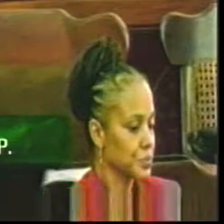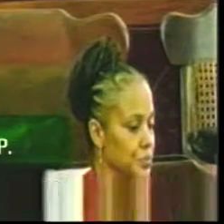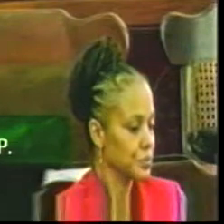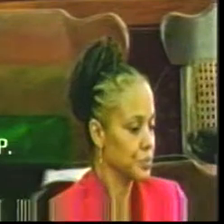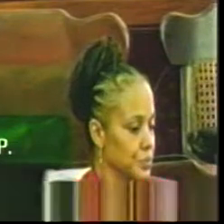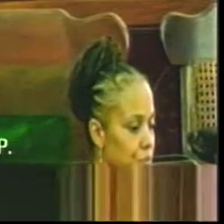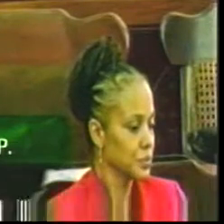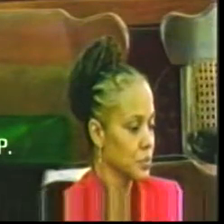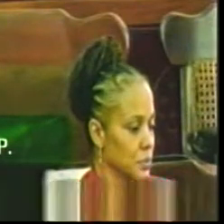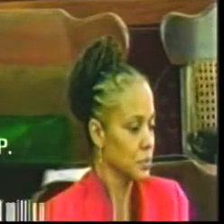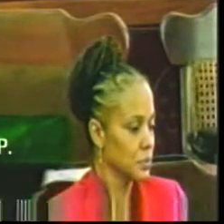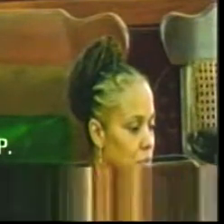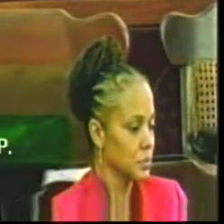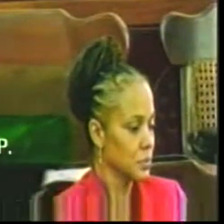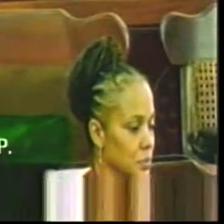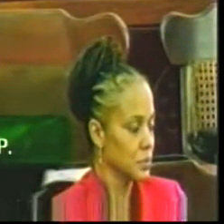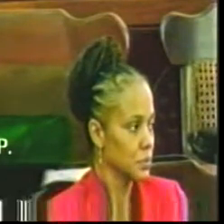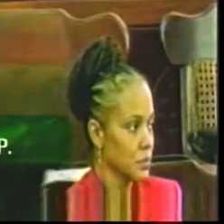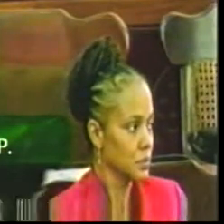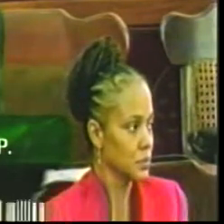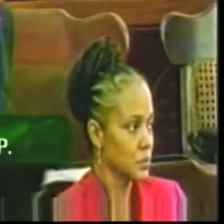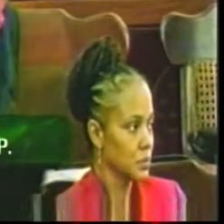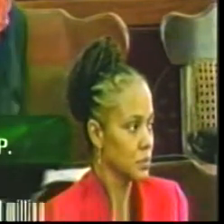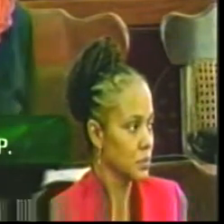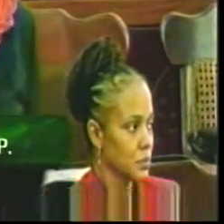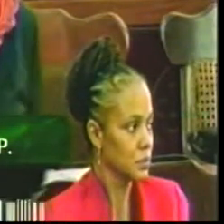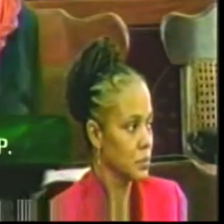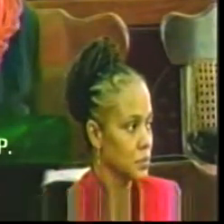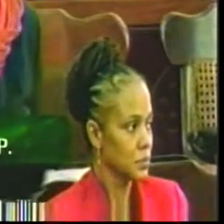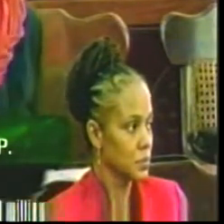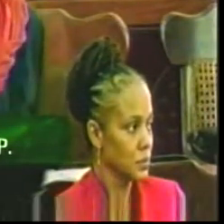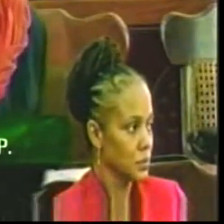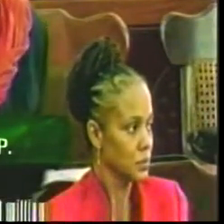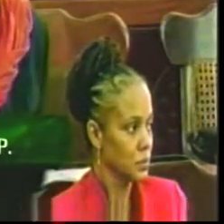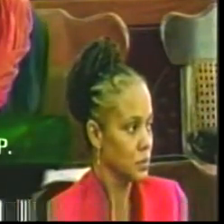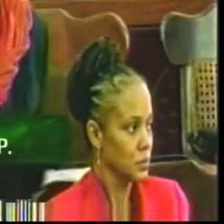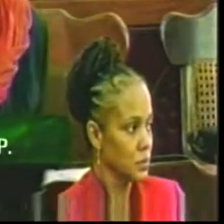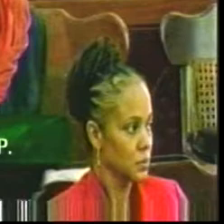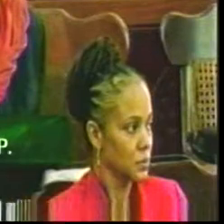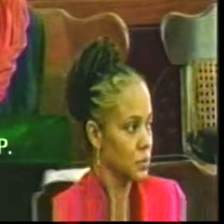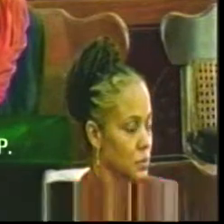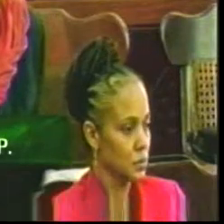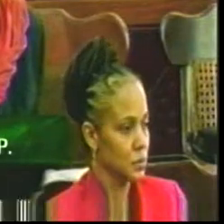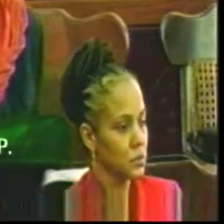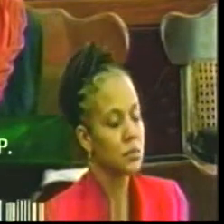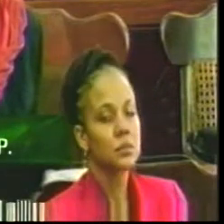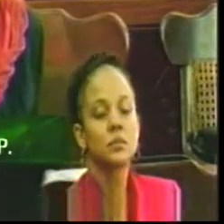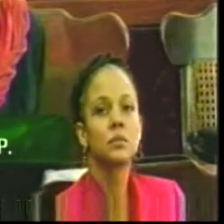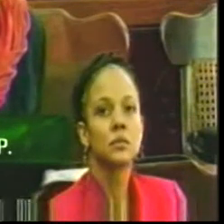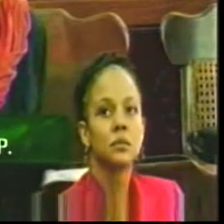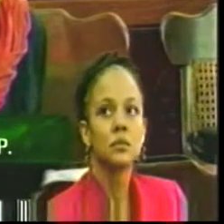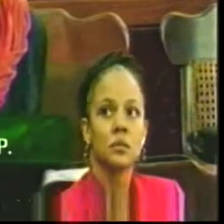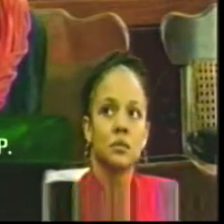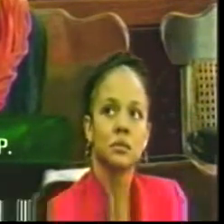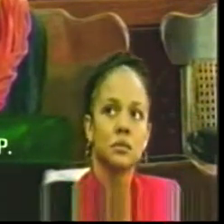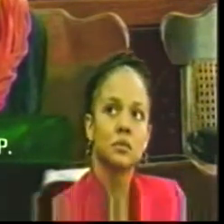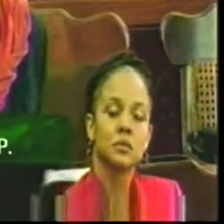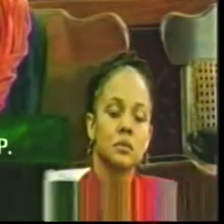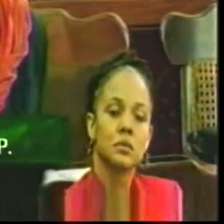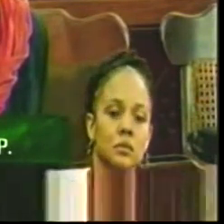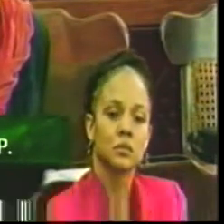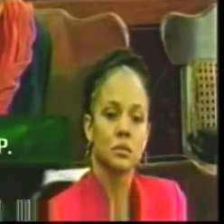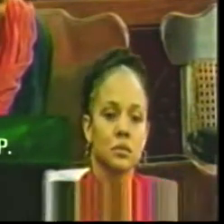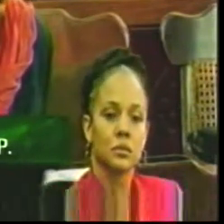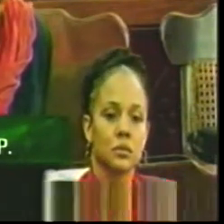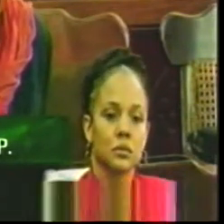has formed itself, and that the rest of the policy-based loan would be used to assist in the marketing